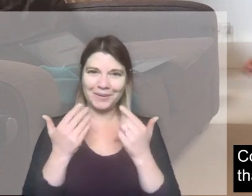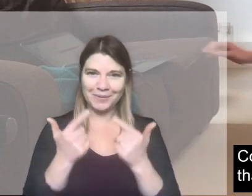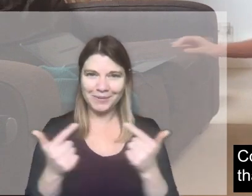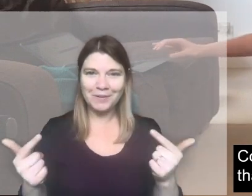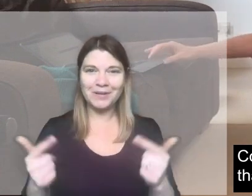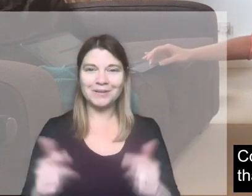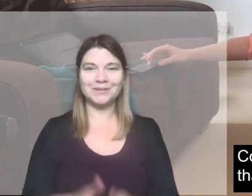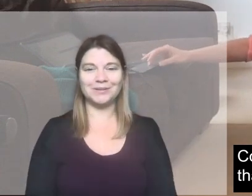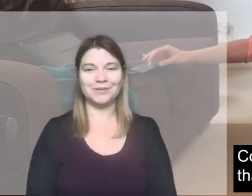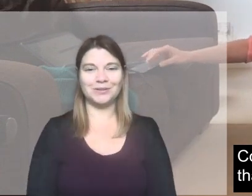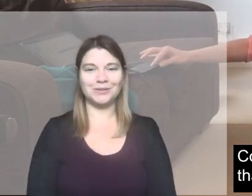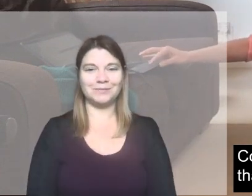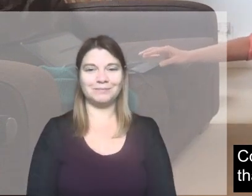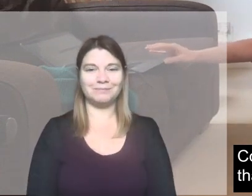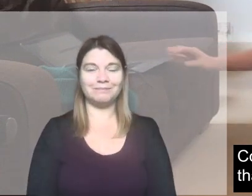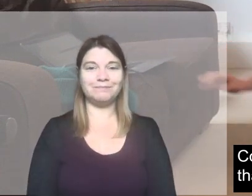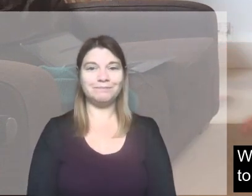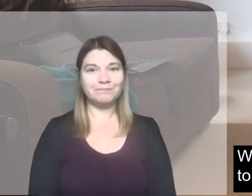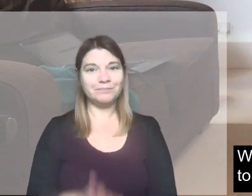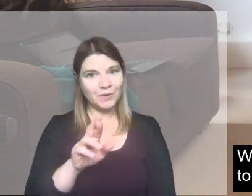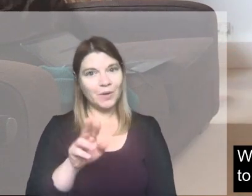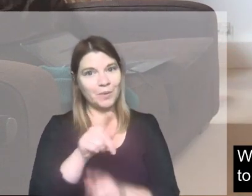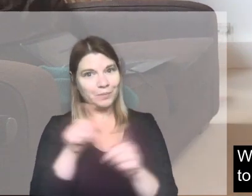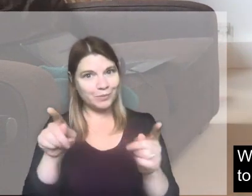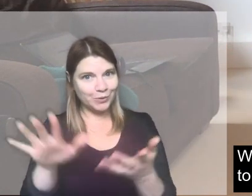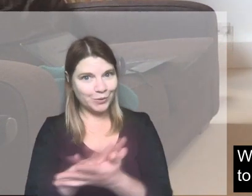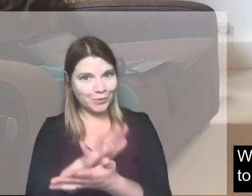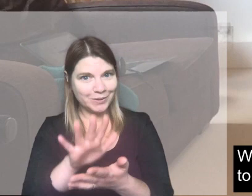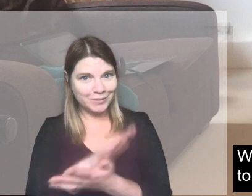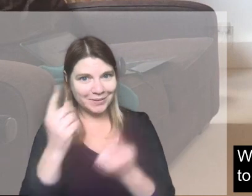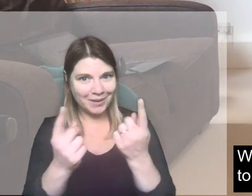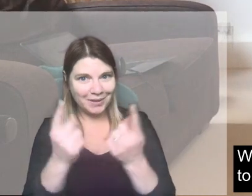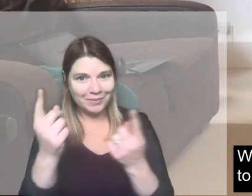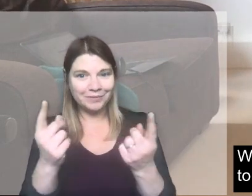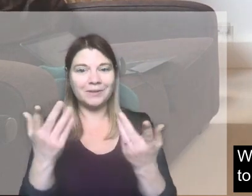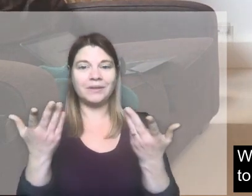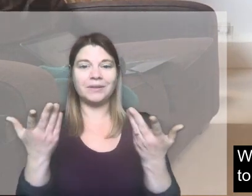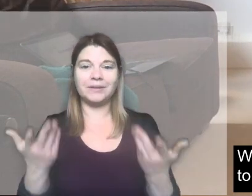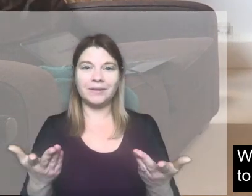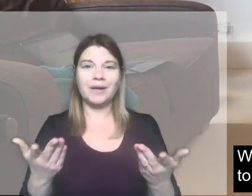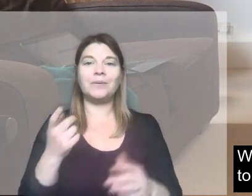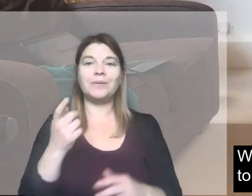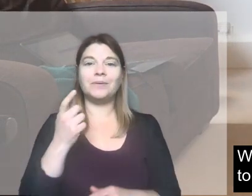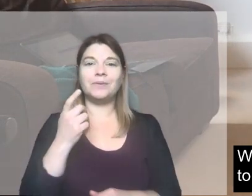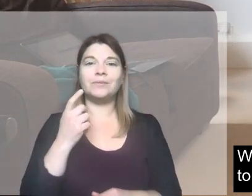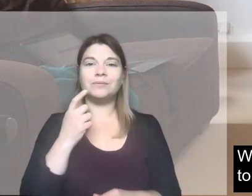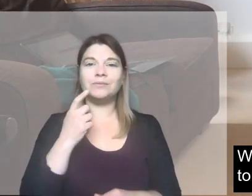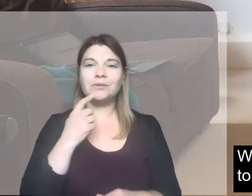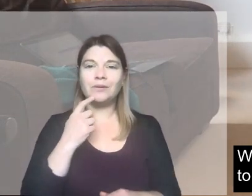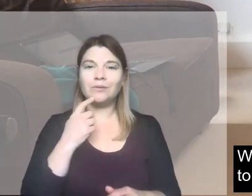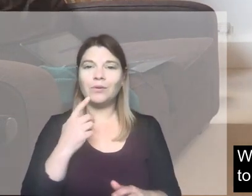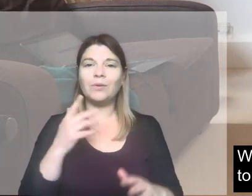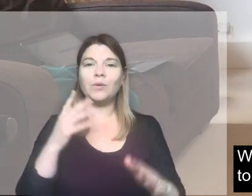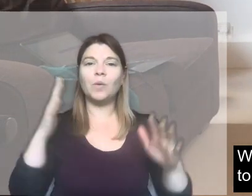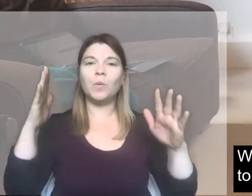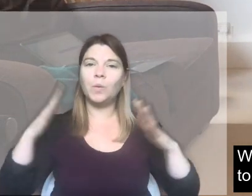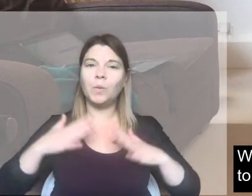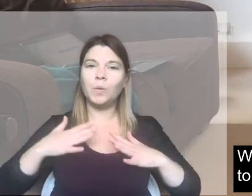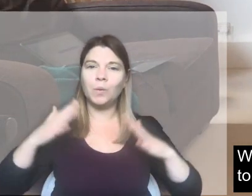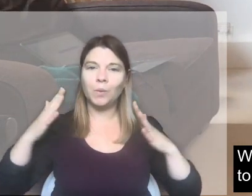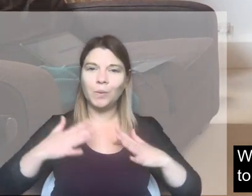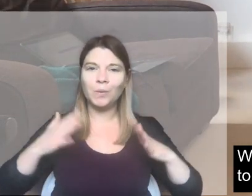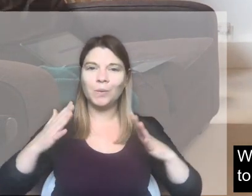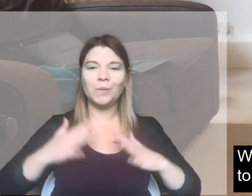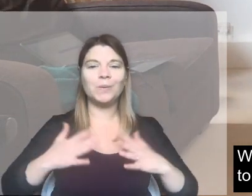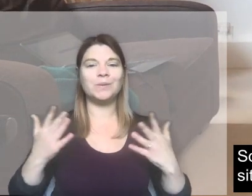Lovely. Thank you very much, everybody. Well, I hope you enjoyed that. We're just going to take a gentle little cool down